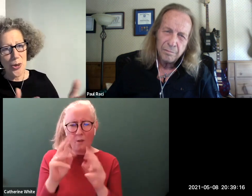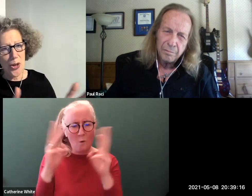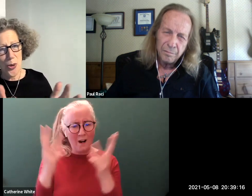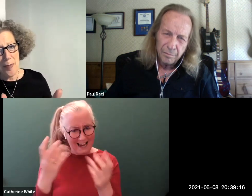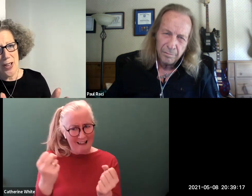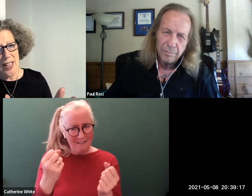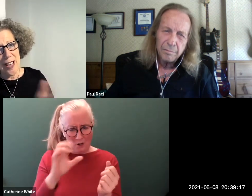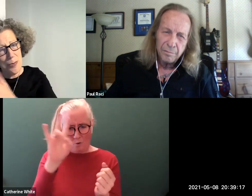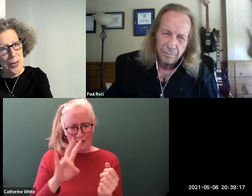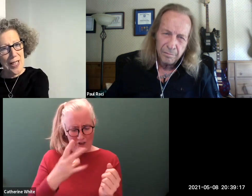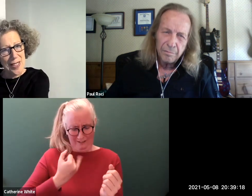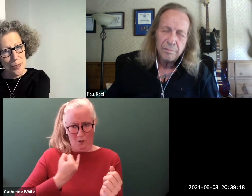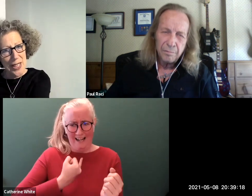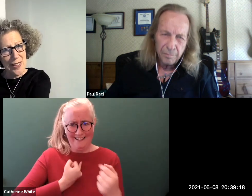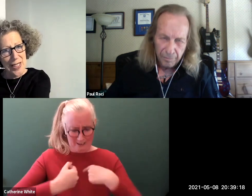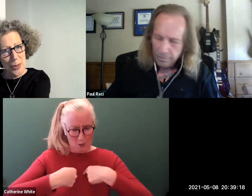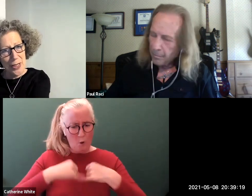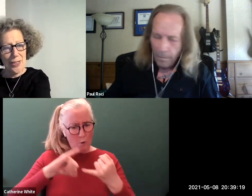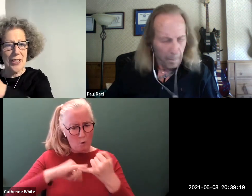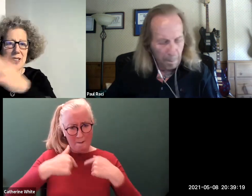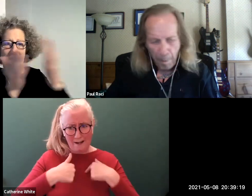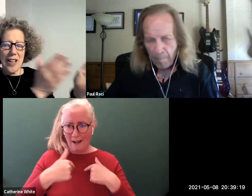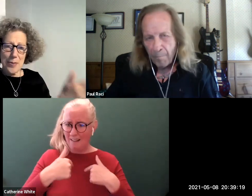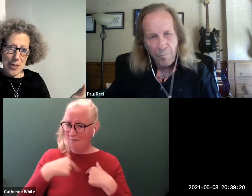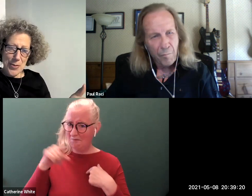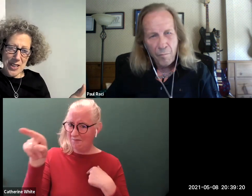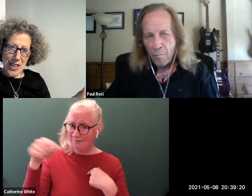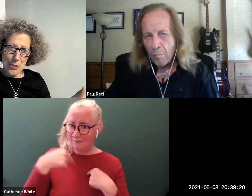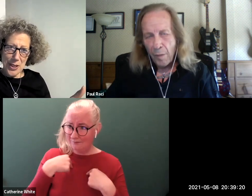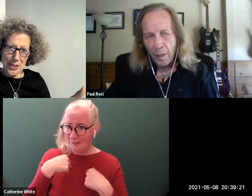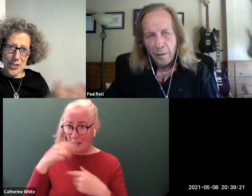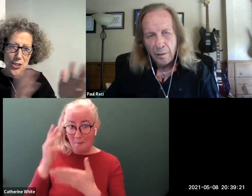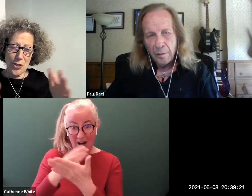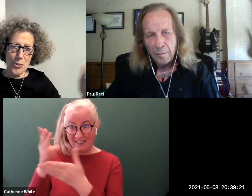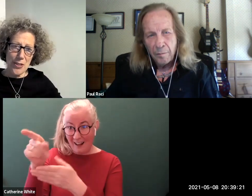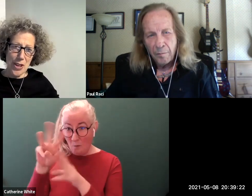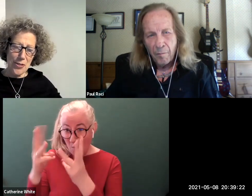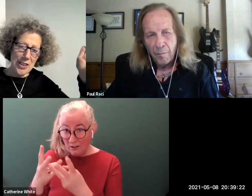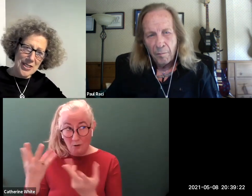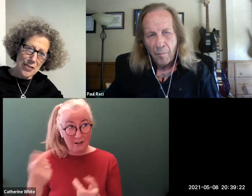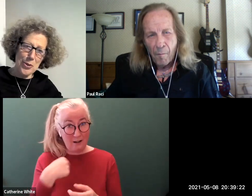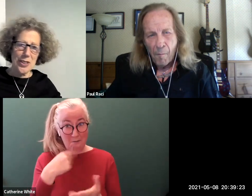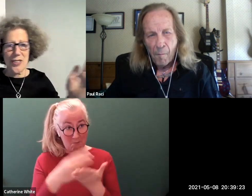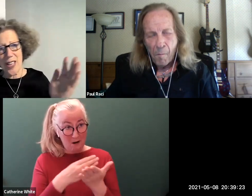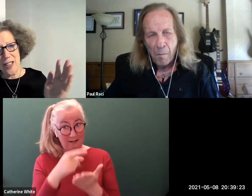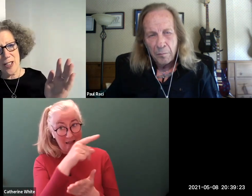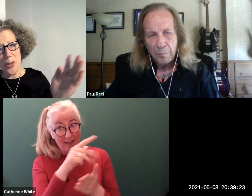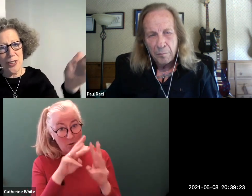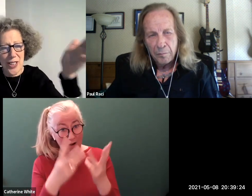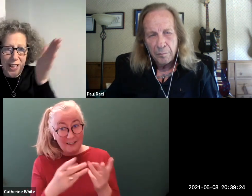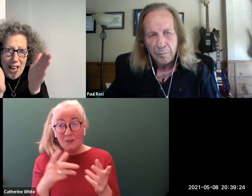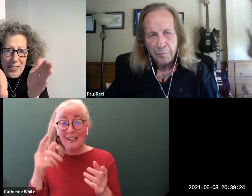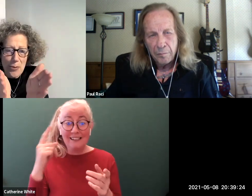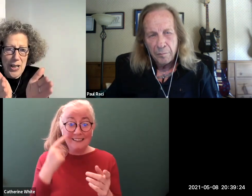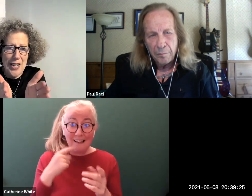there. Who am I? I'm somebody in this world. I'm somebody in that world. The two, if you like, the deaf world and the hearing